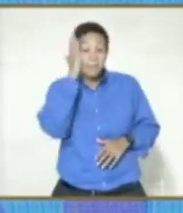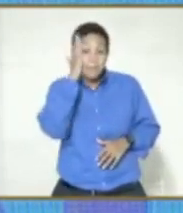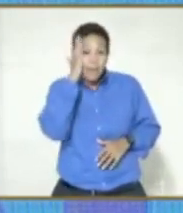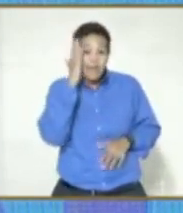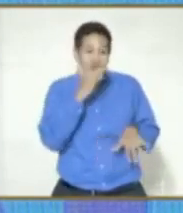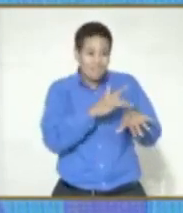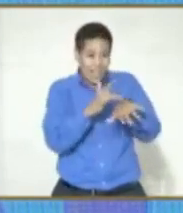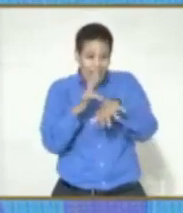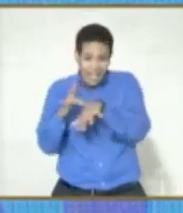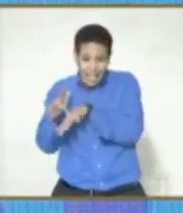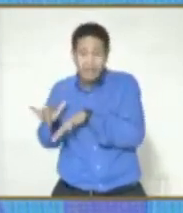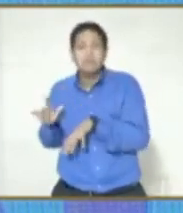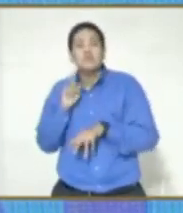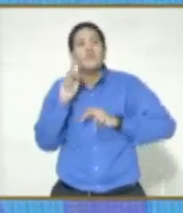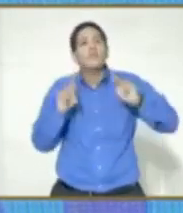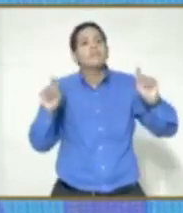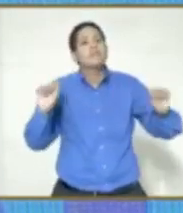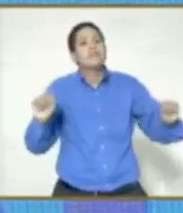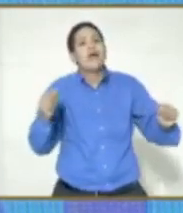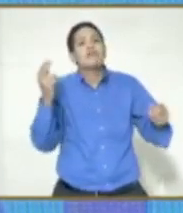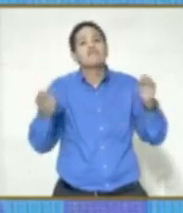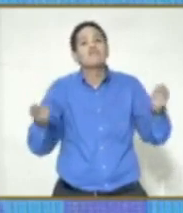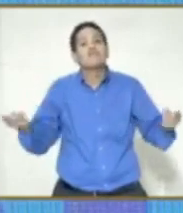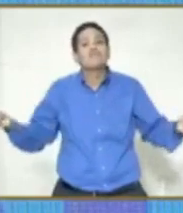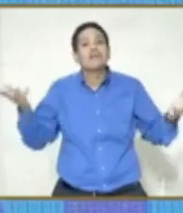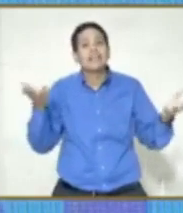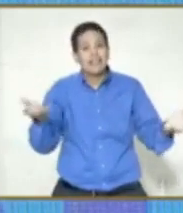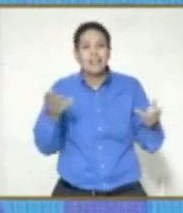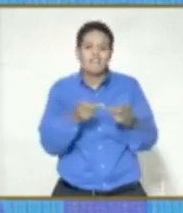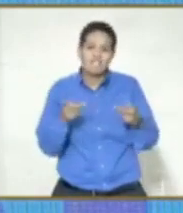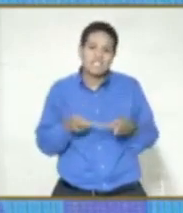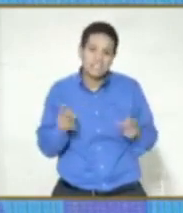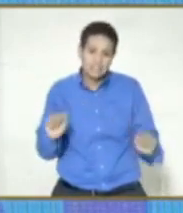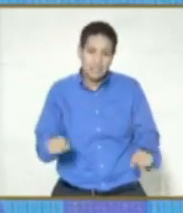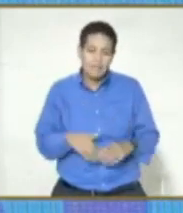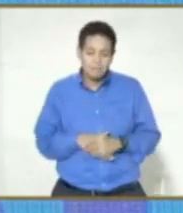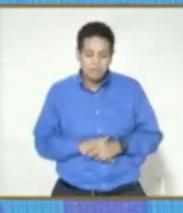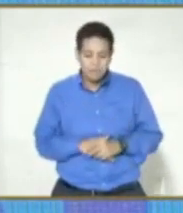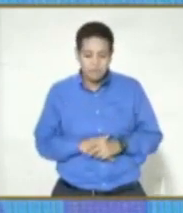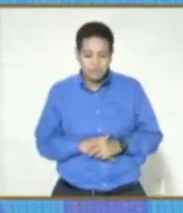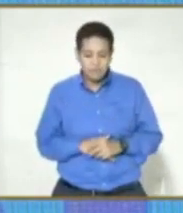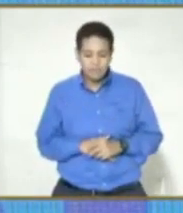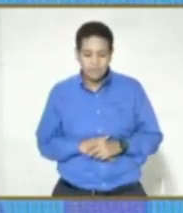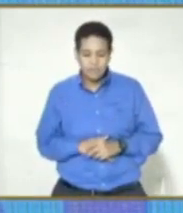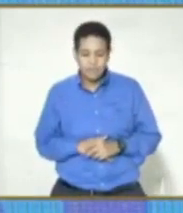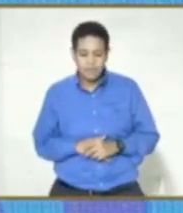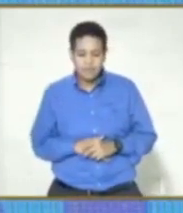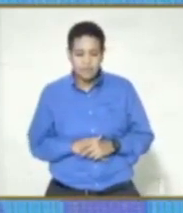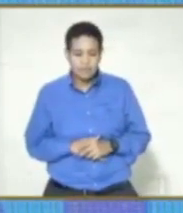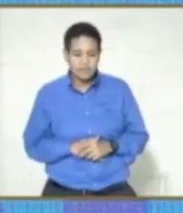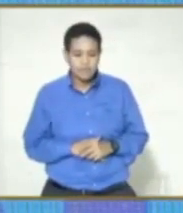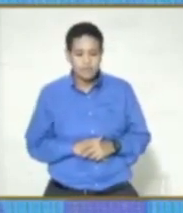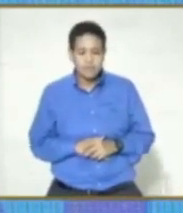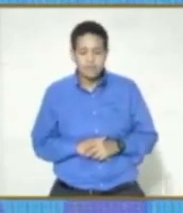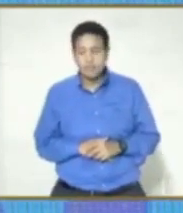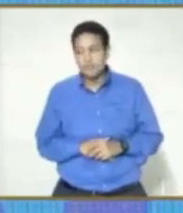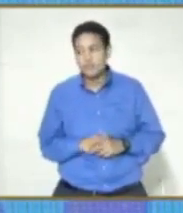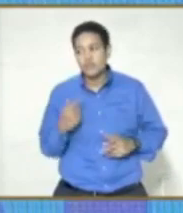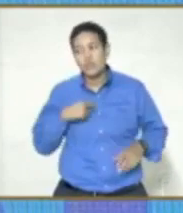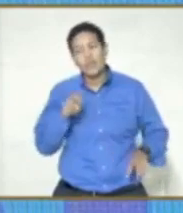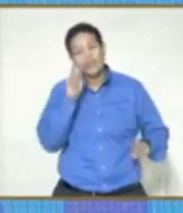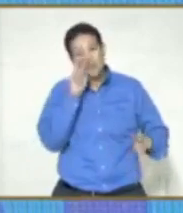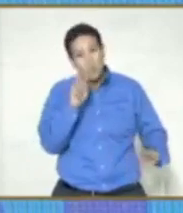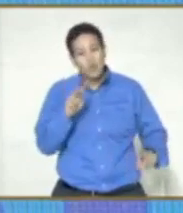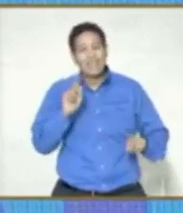that persons can occupy those facilities. So we are in fact looking at all